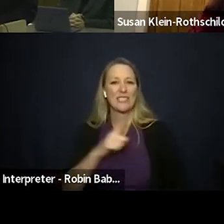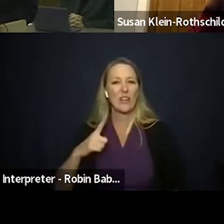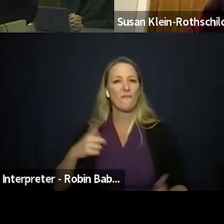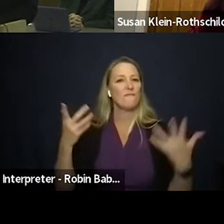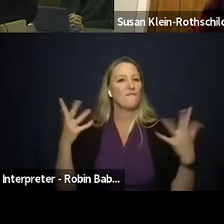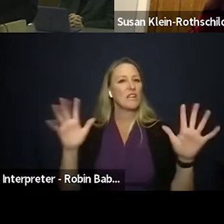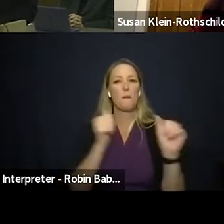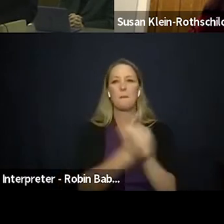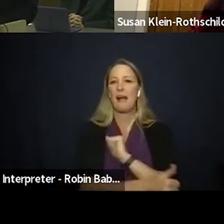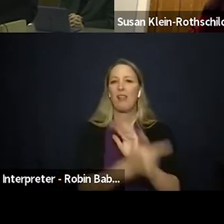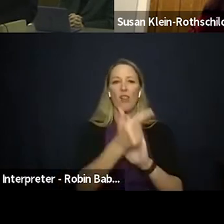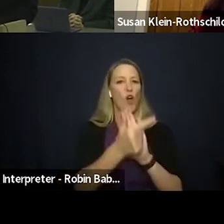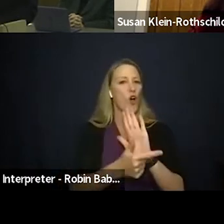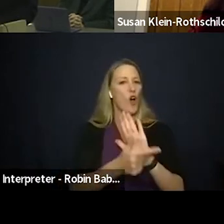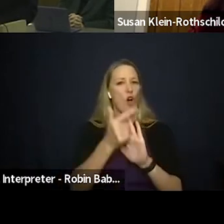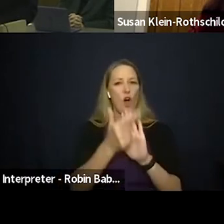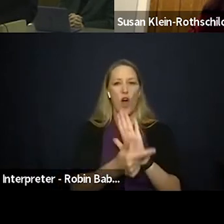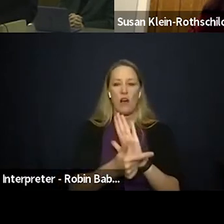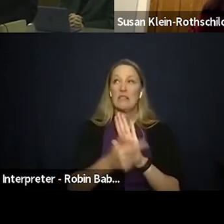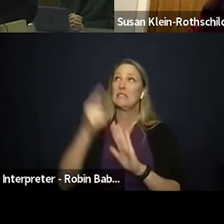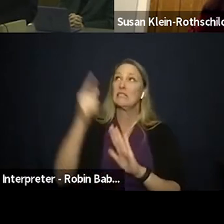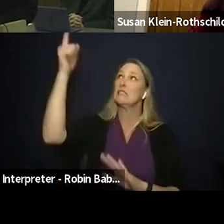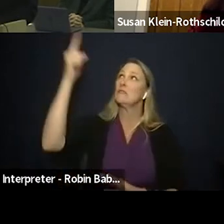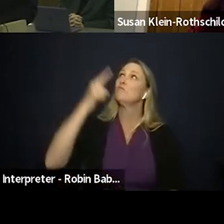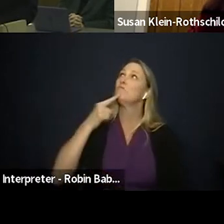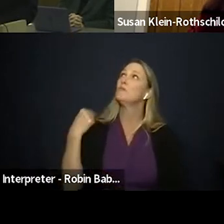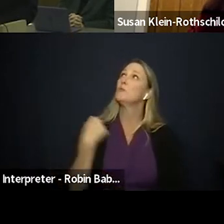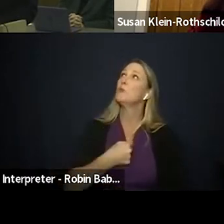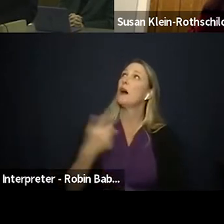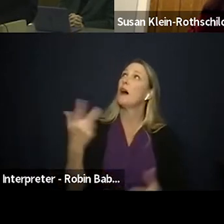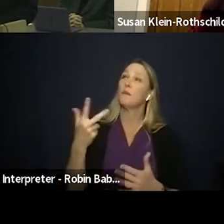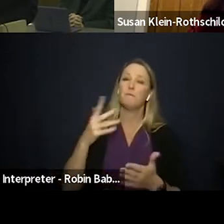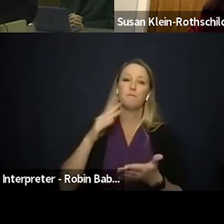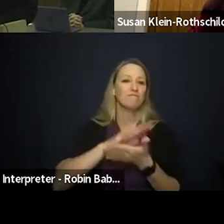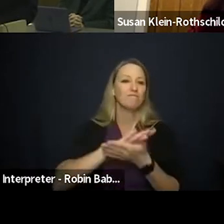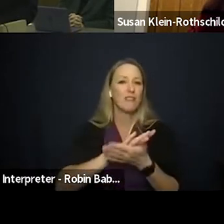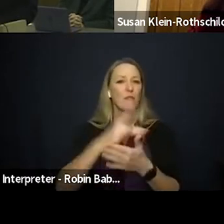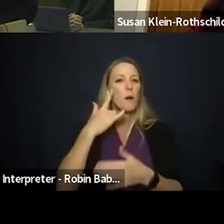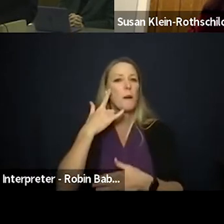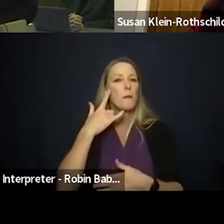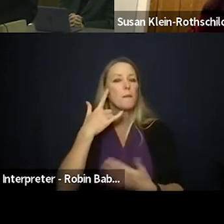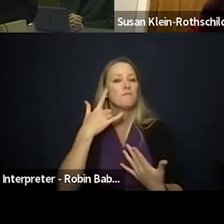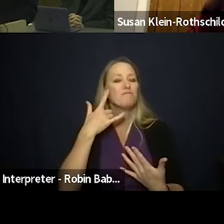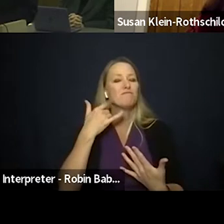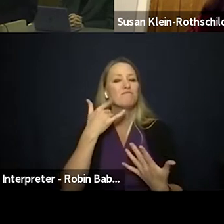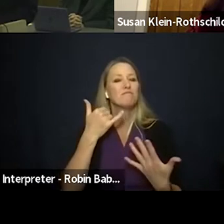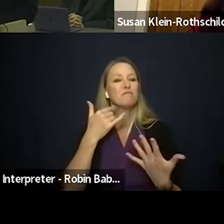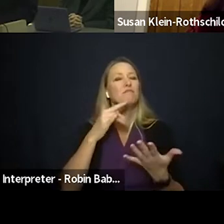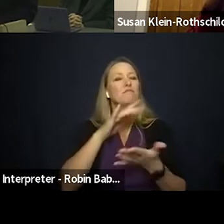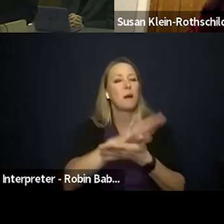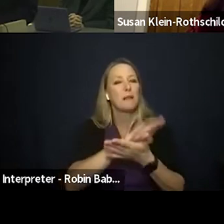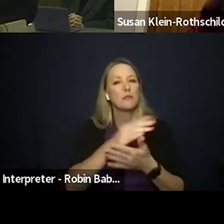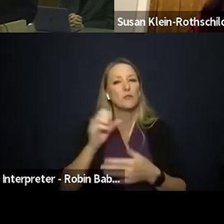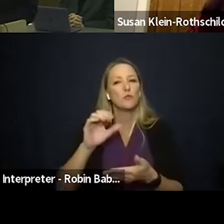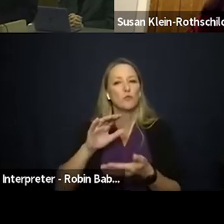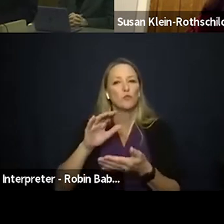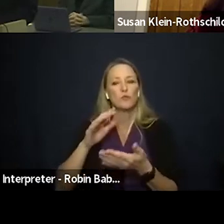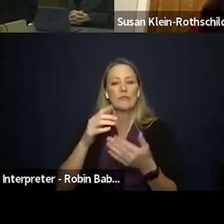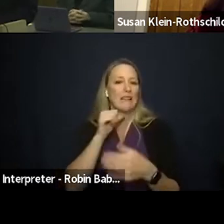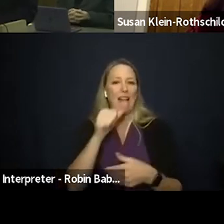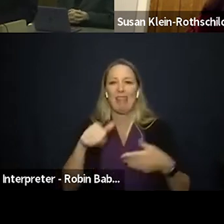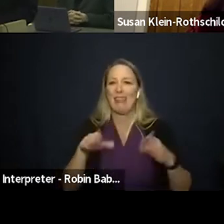not allow california public schools to to move to distance learning at this